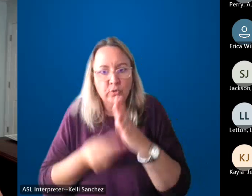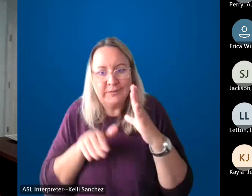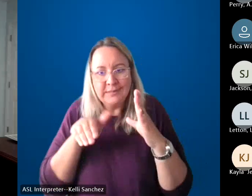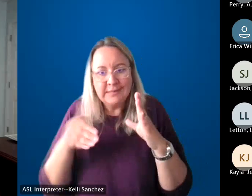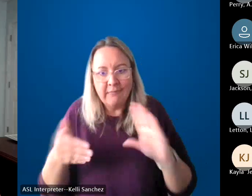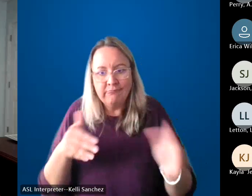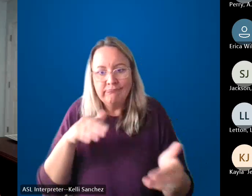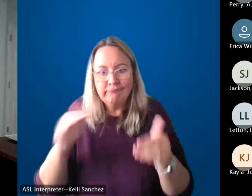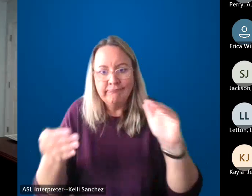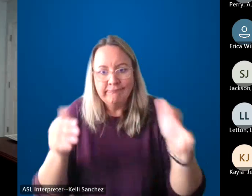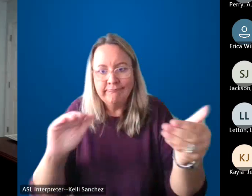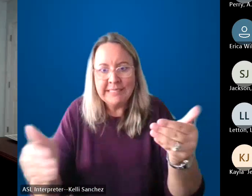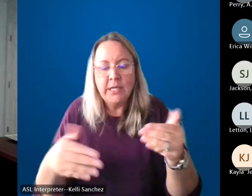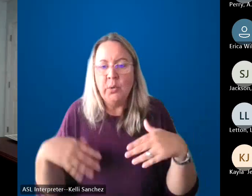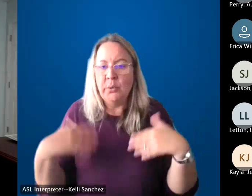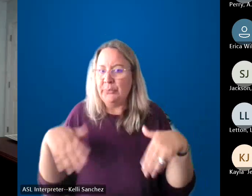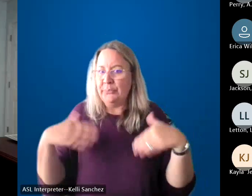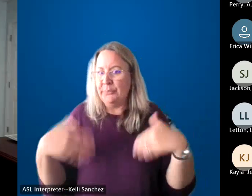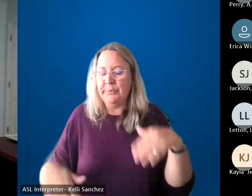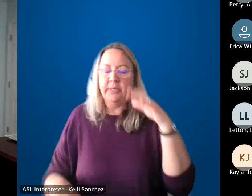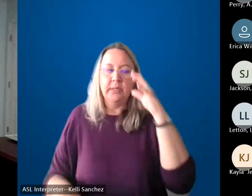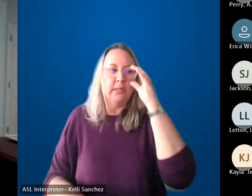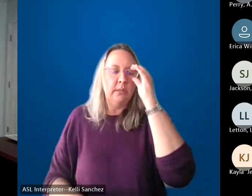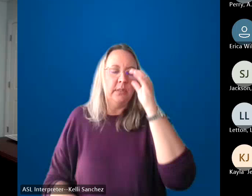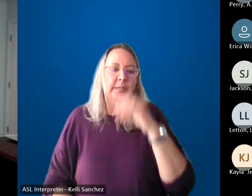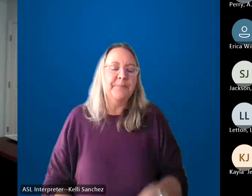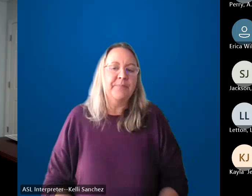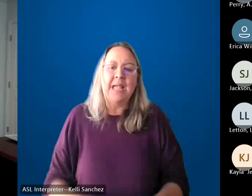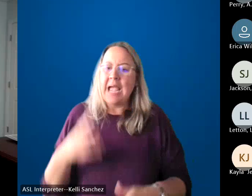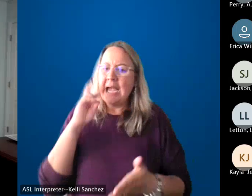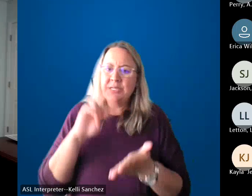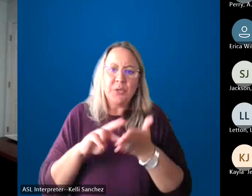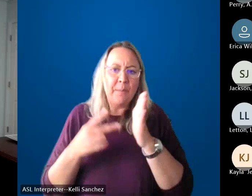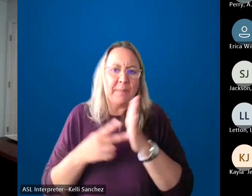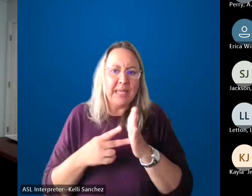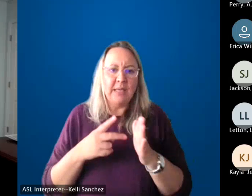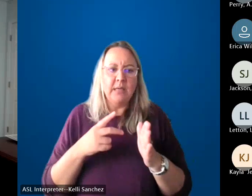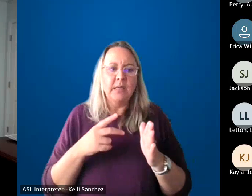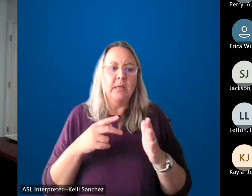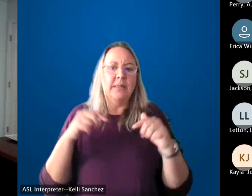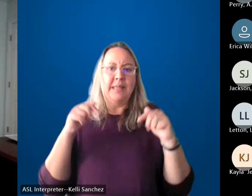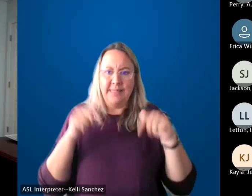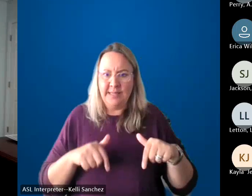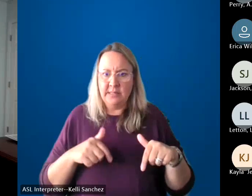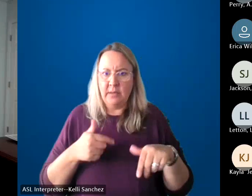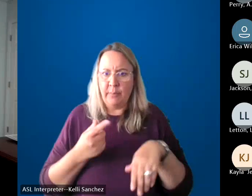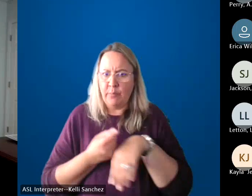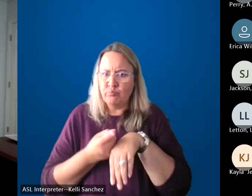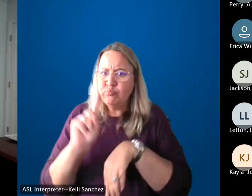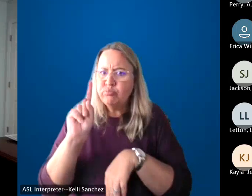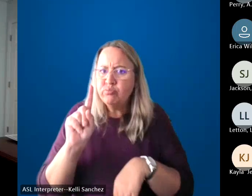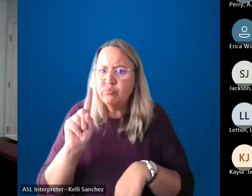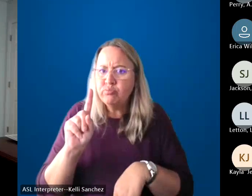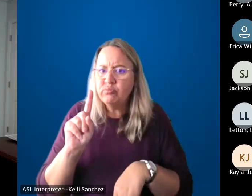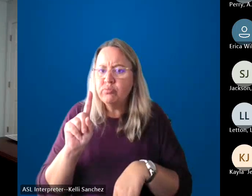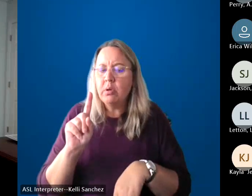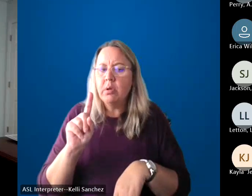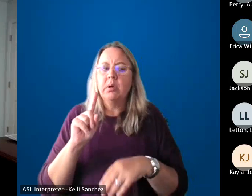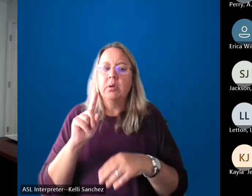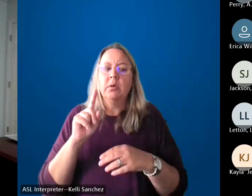And, y- you know, and I don't mean this in an unsympathetic way towards